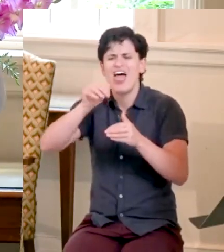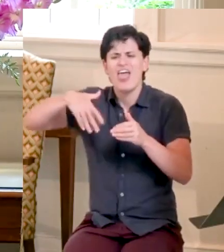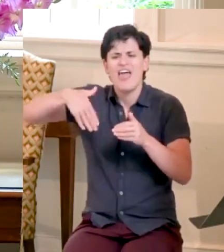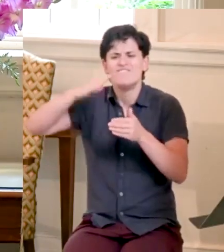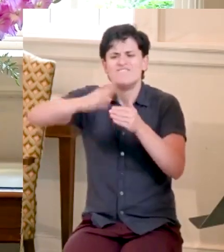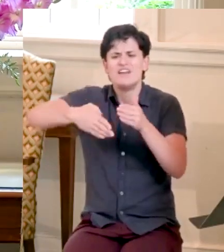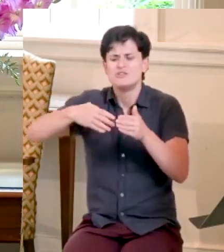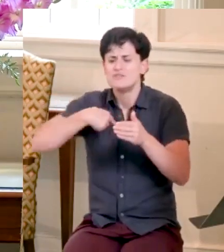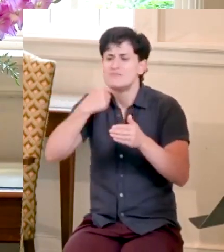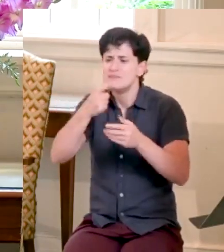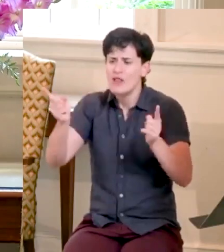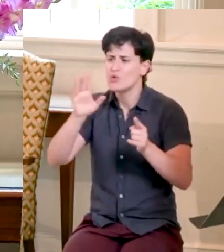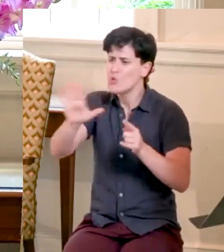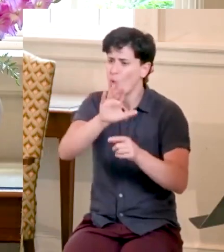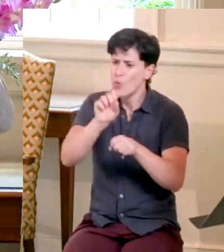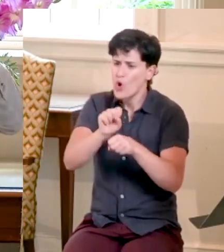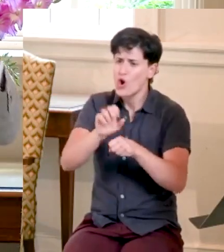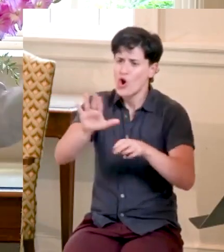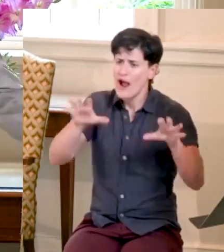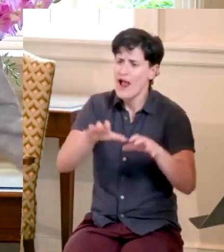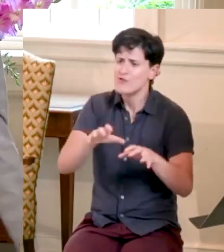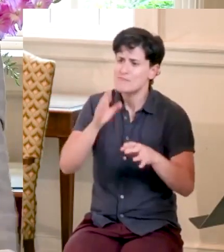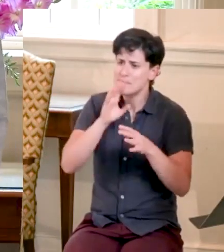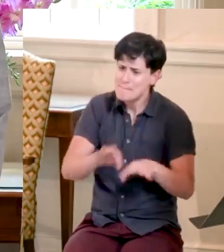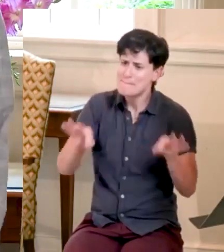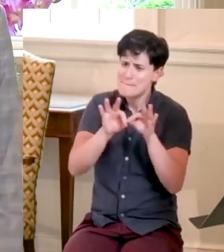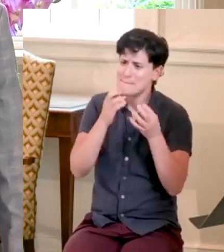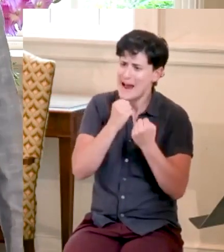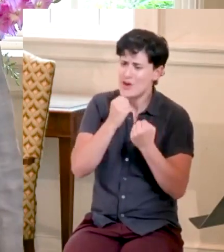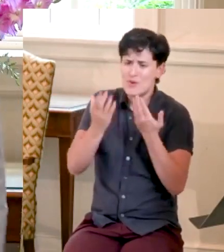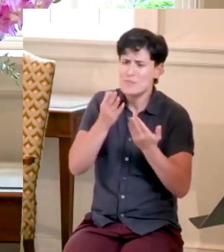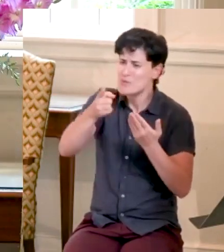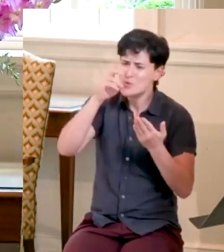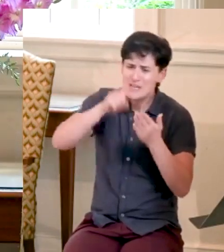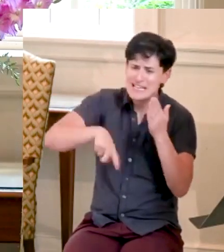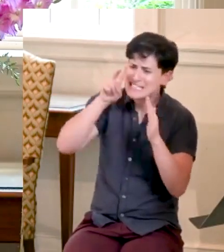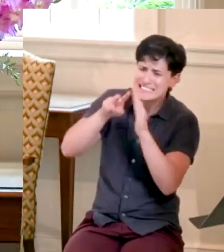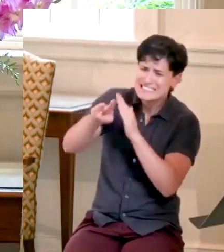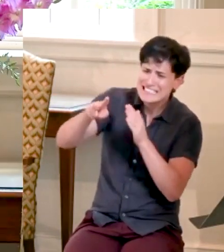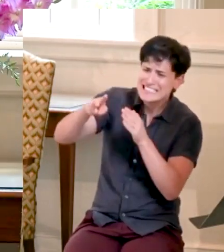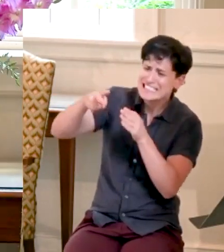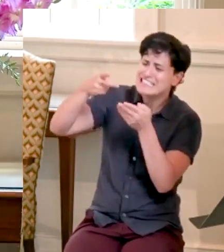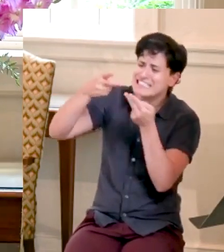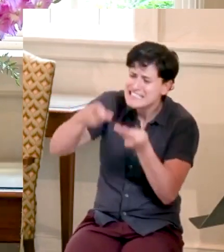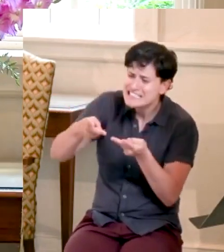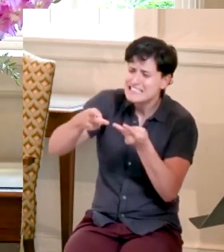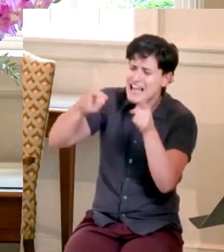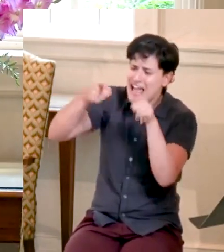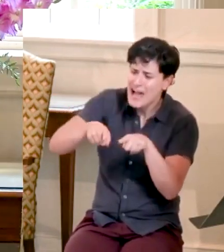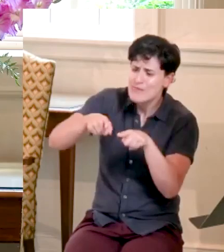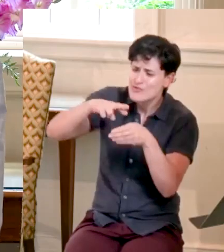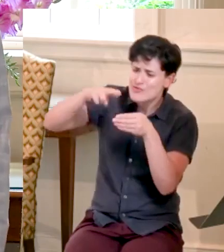efforts matter. And you may not be able to get to see the results in your